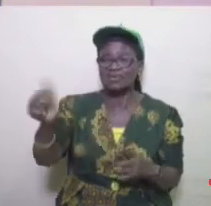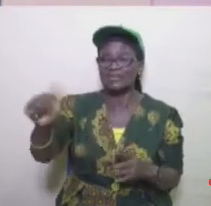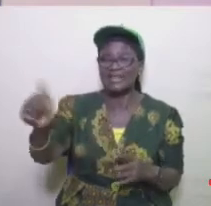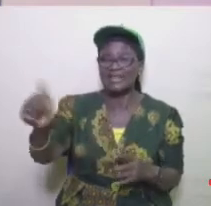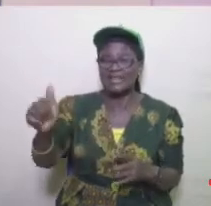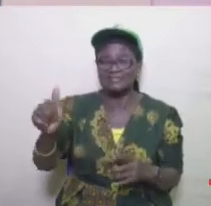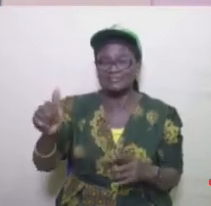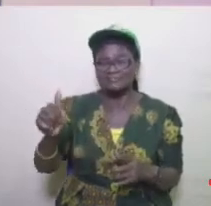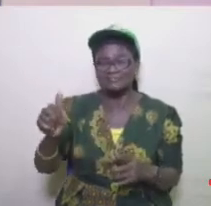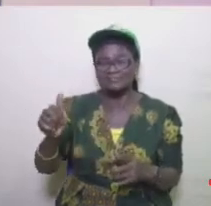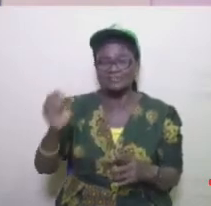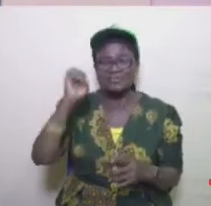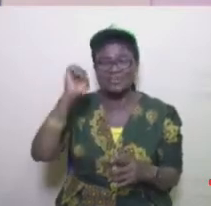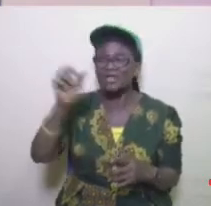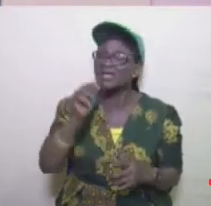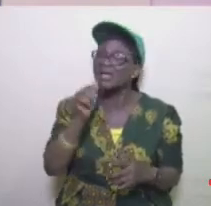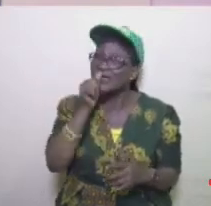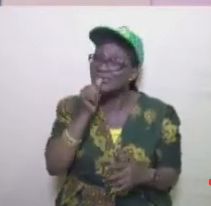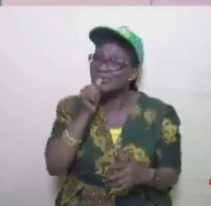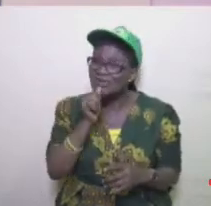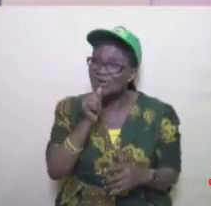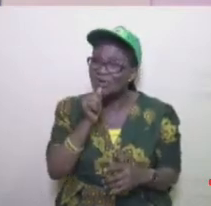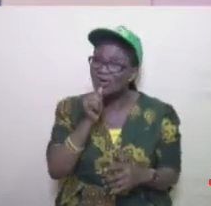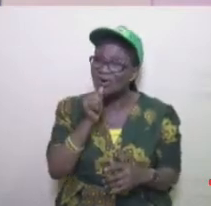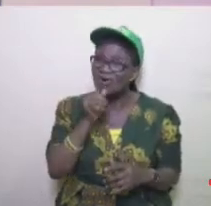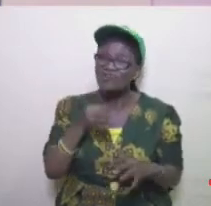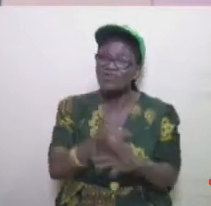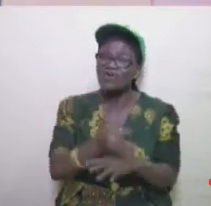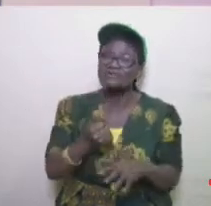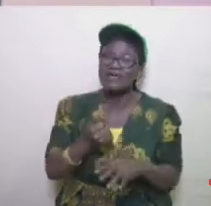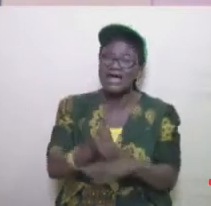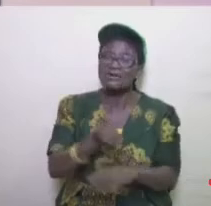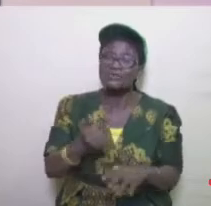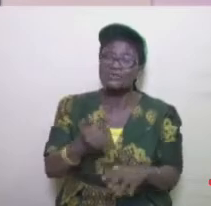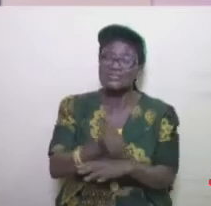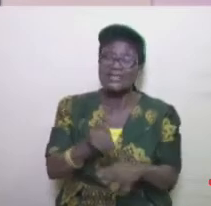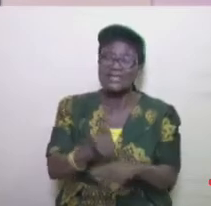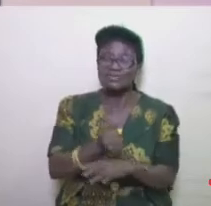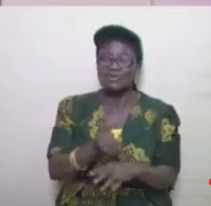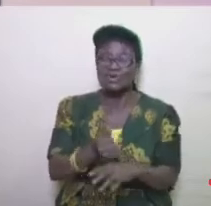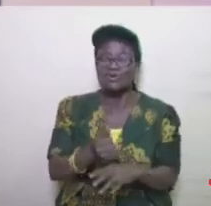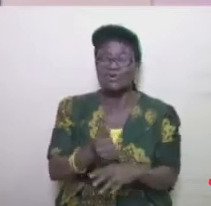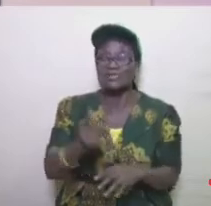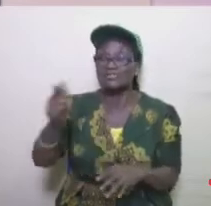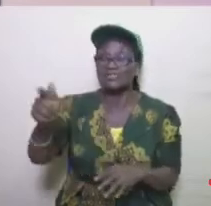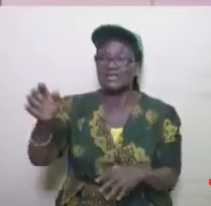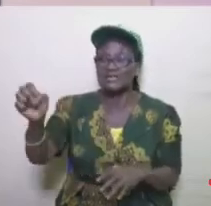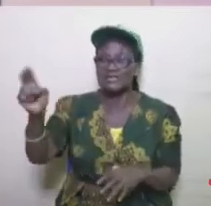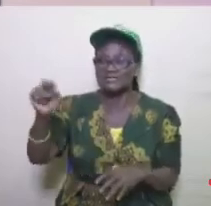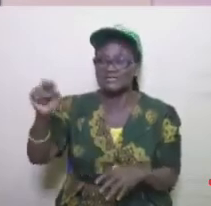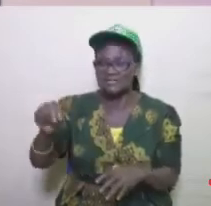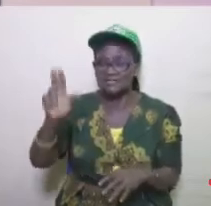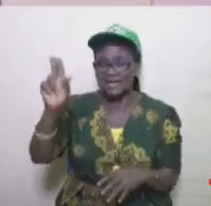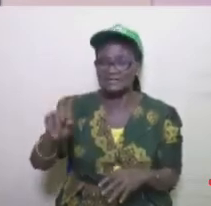Genesis 39:7-10. He endured false accusation. False accusation,